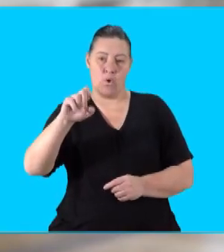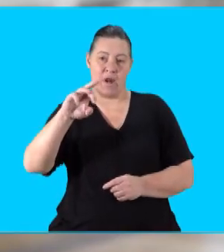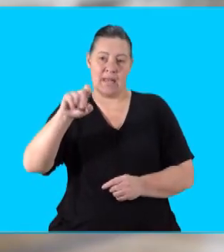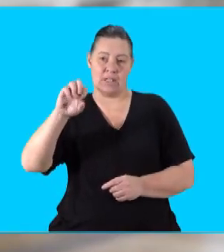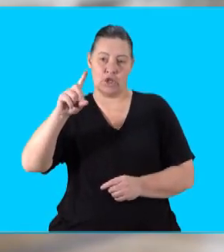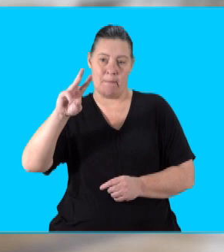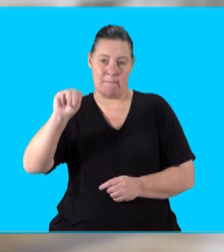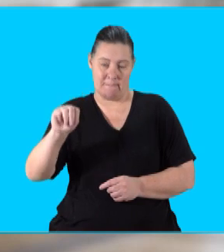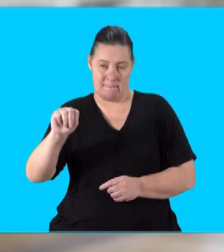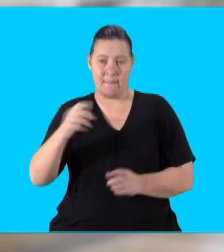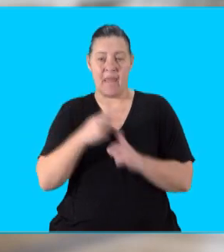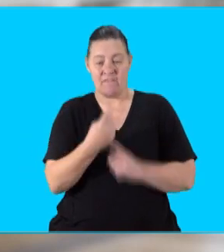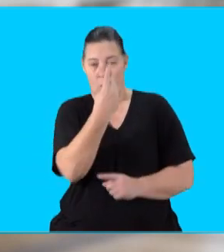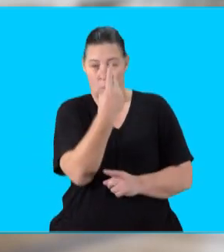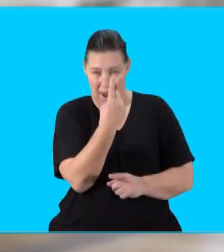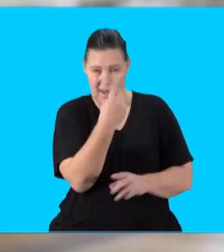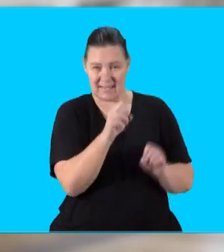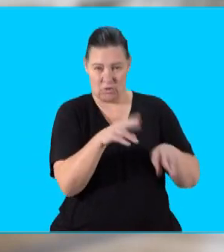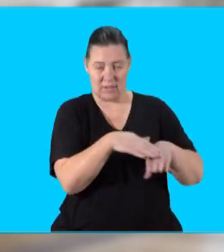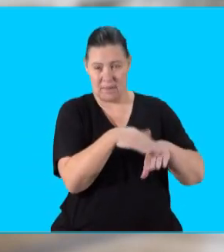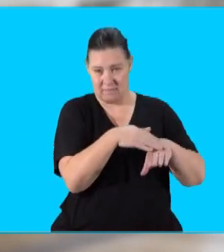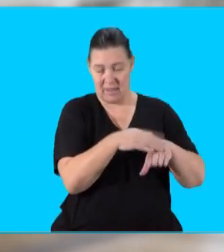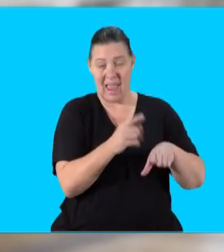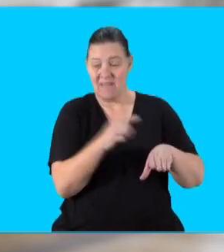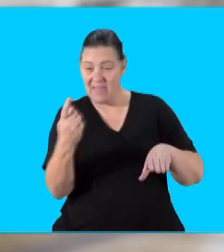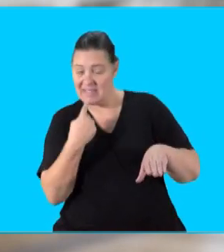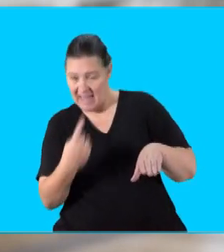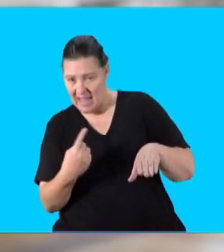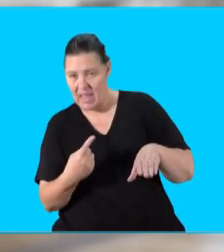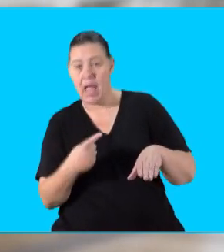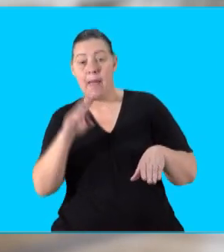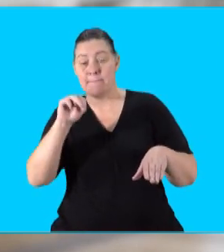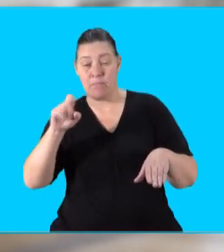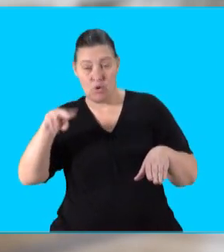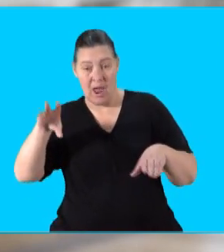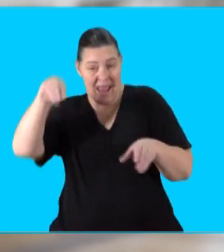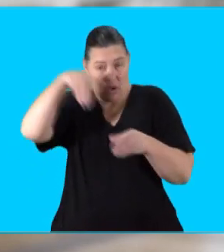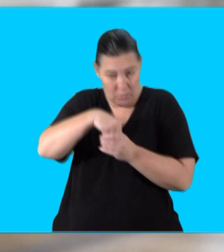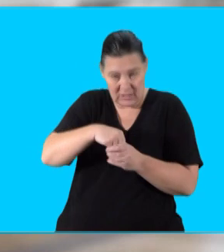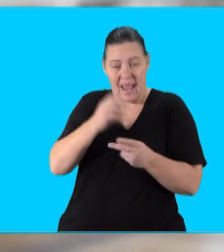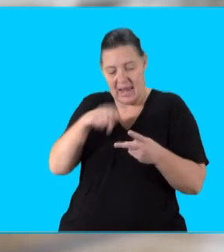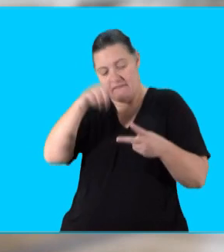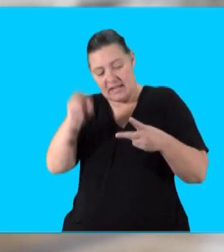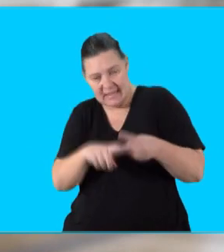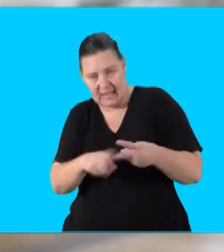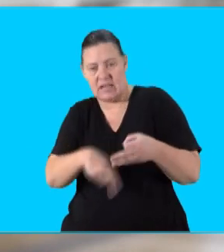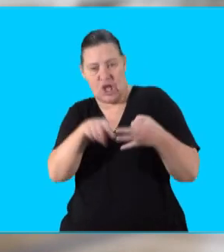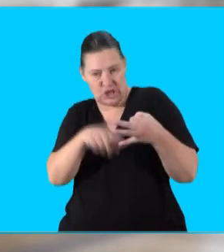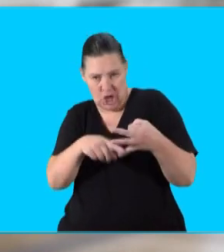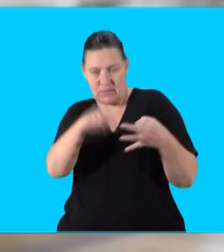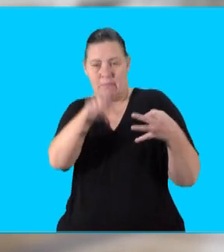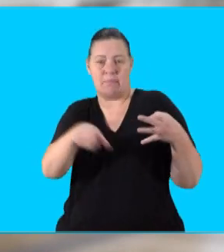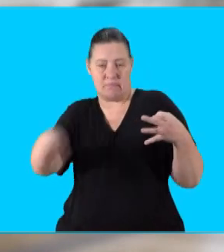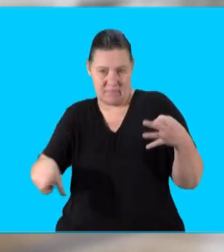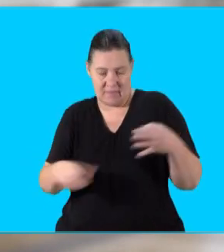have a minimum of one director unless it's stipulated otherwise in the memorandum of incorporation of a certain personal